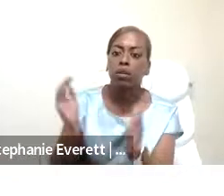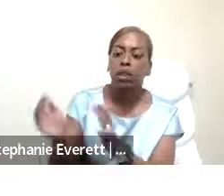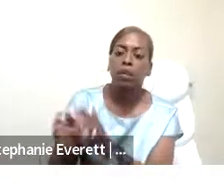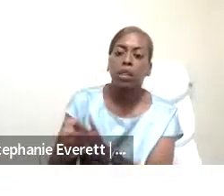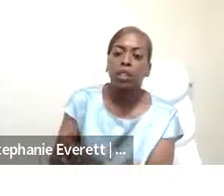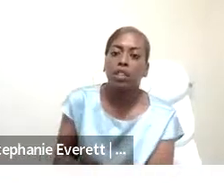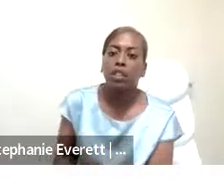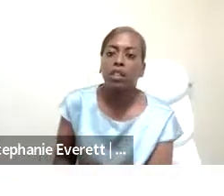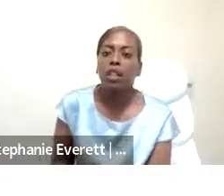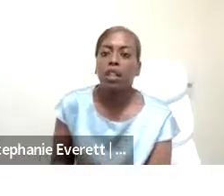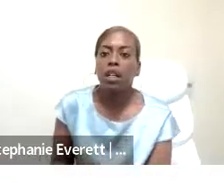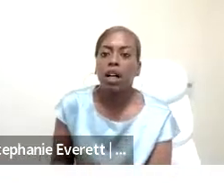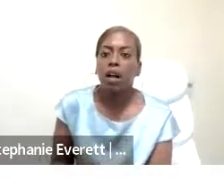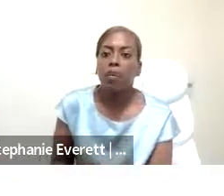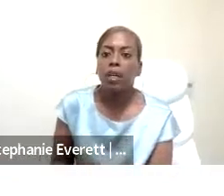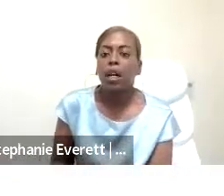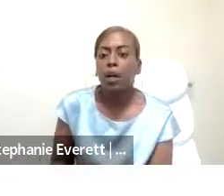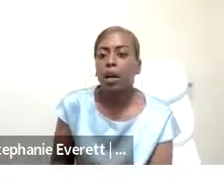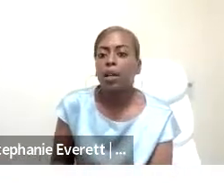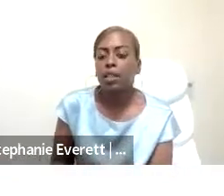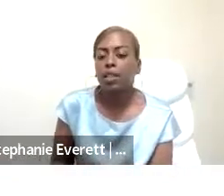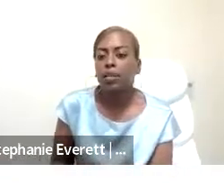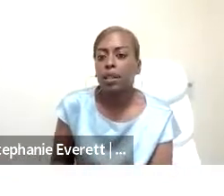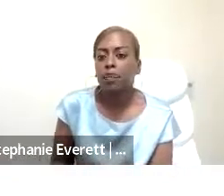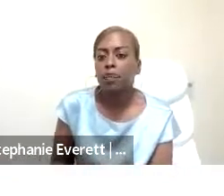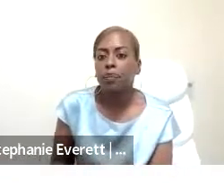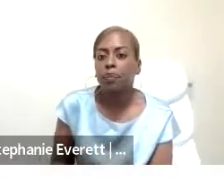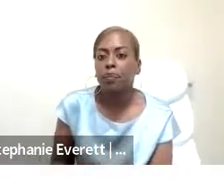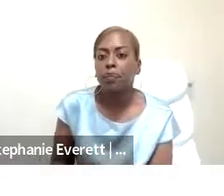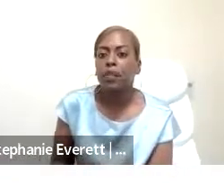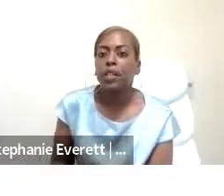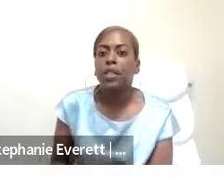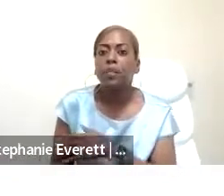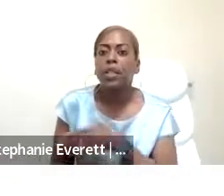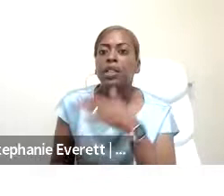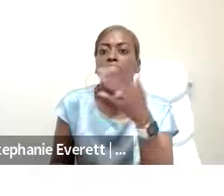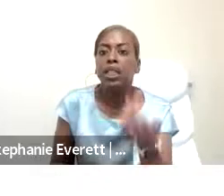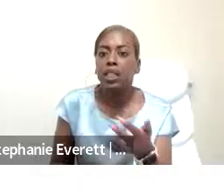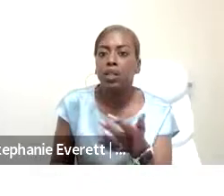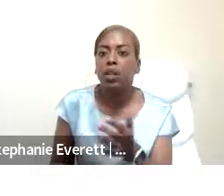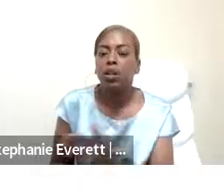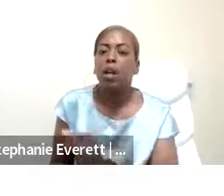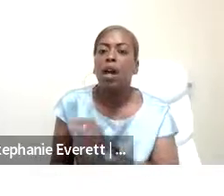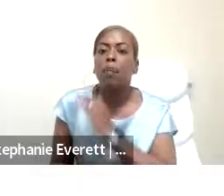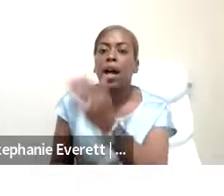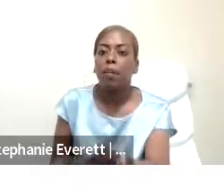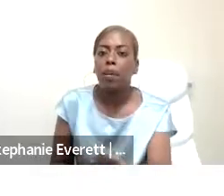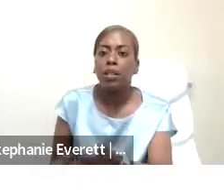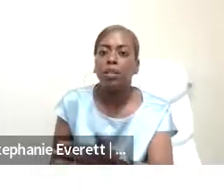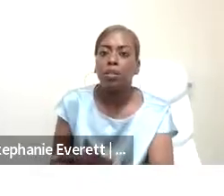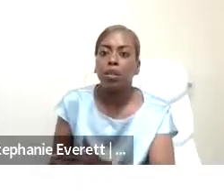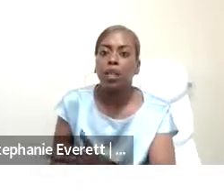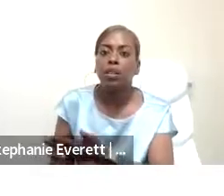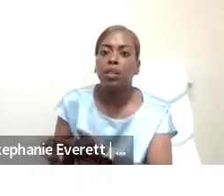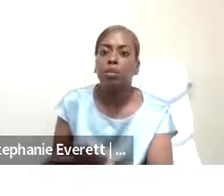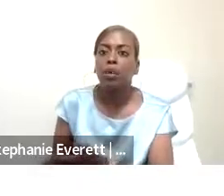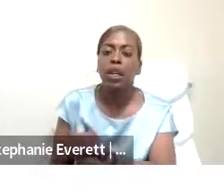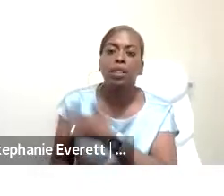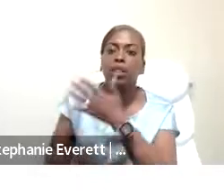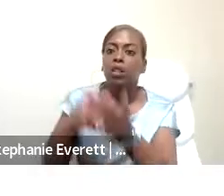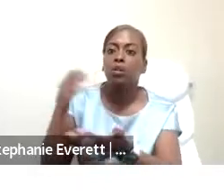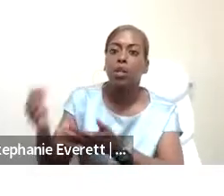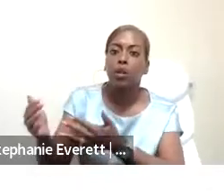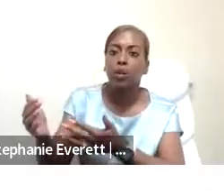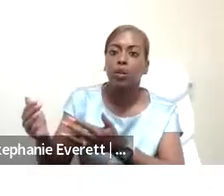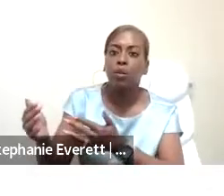of those recommendations can come out at the same time. But if there's something substantial, I'm happy to bring it to the board.